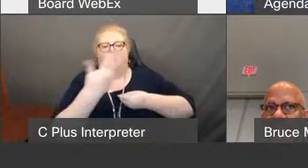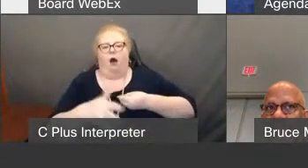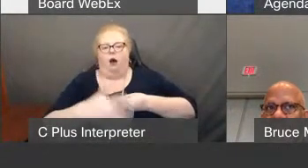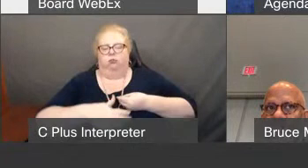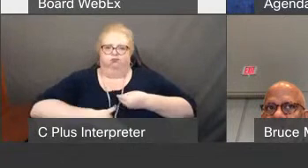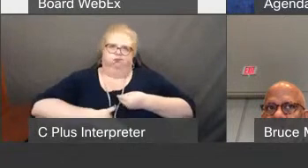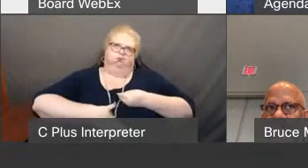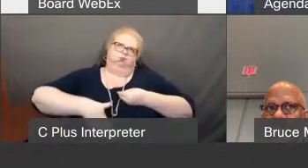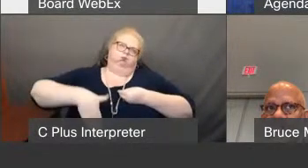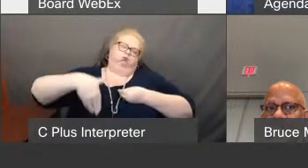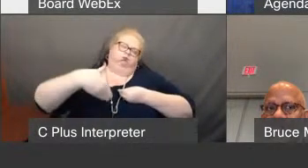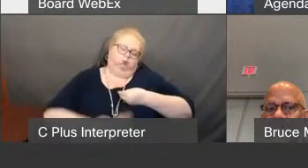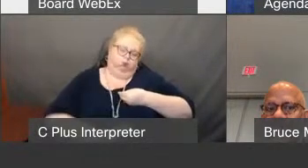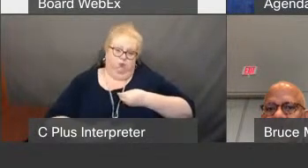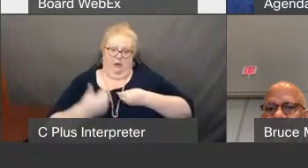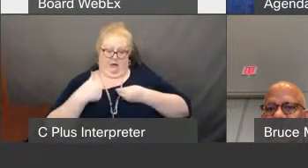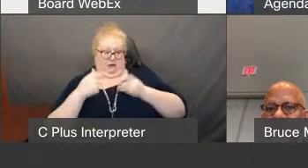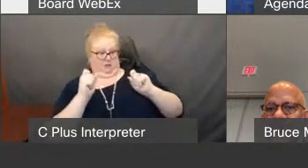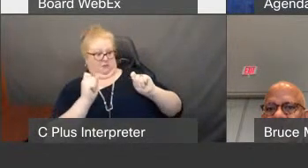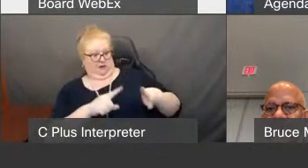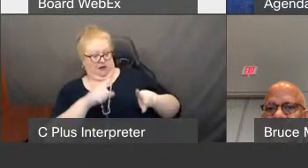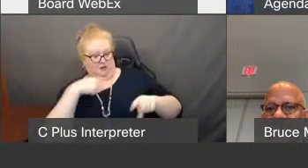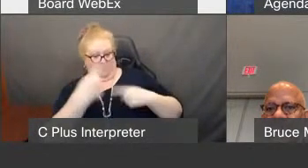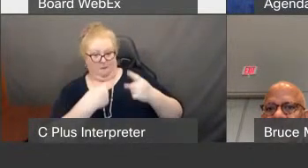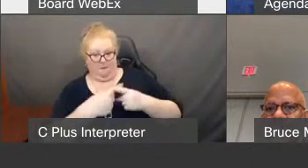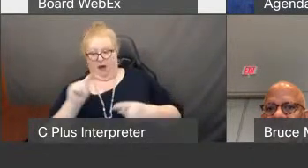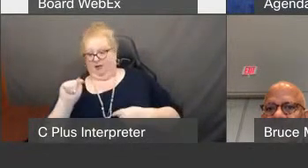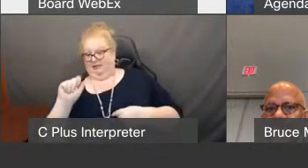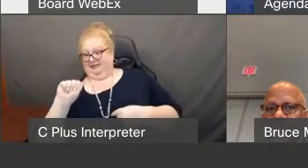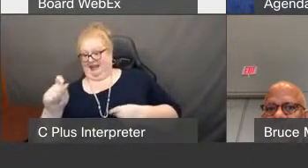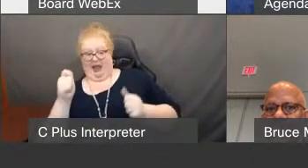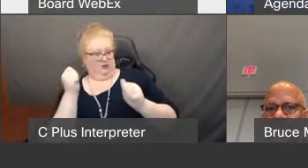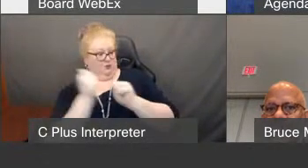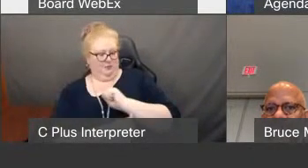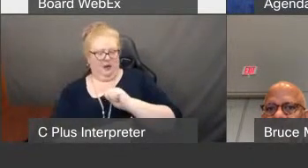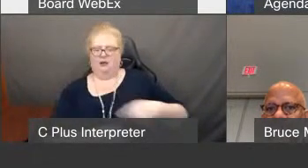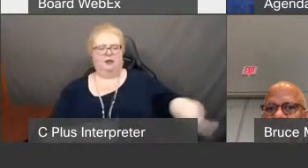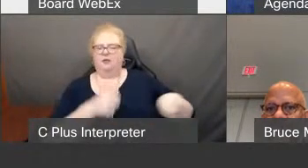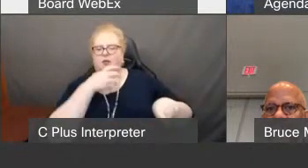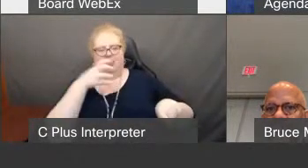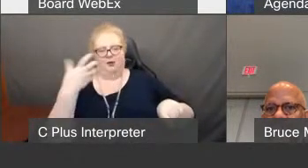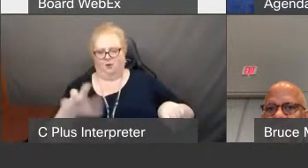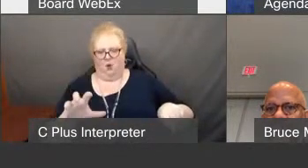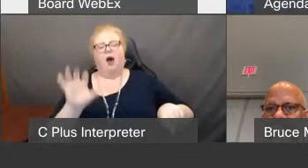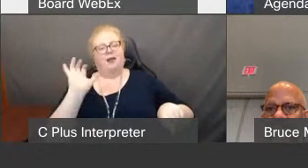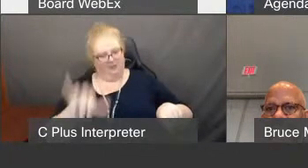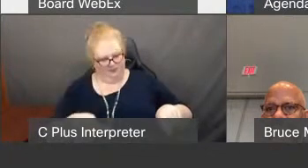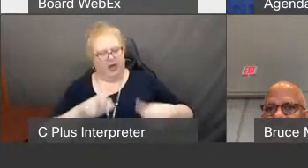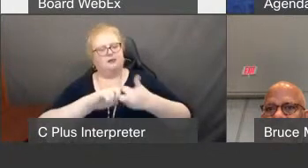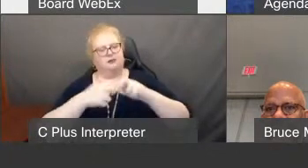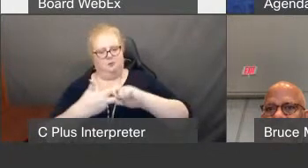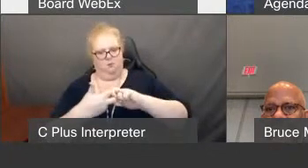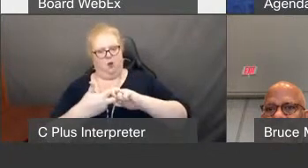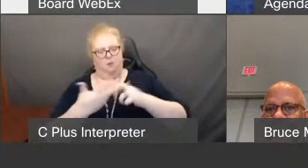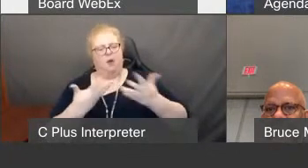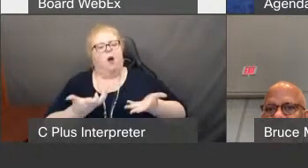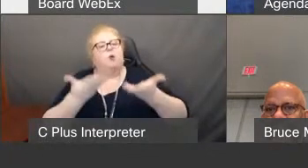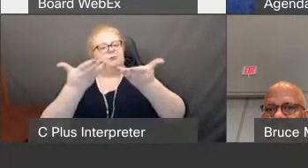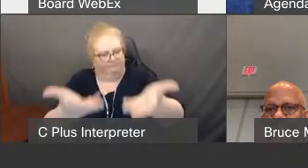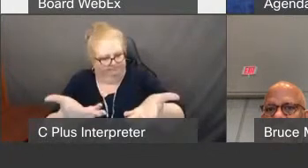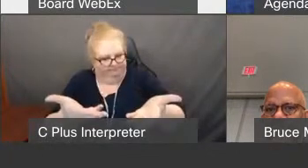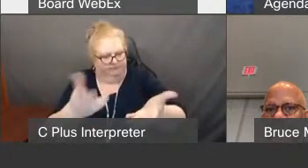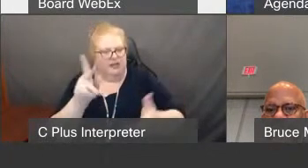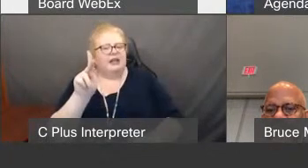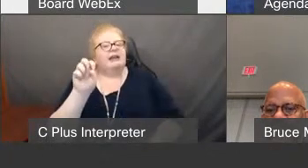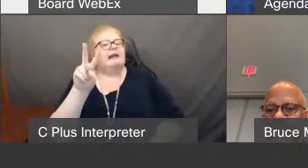we want them to pass a tax. So that's the kind of thing I'm facing out there. So I wanted to make sure I put that on the table, and Kevin, I will be